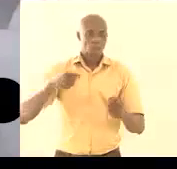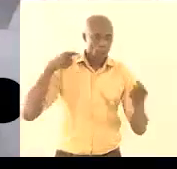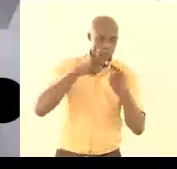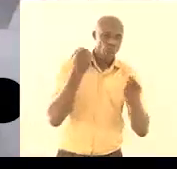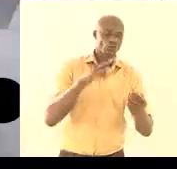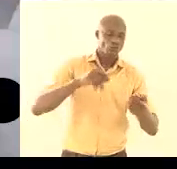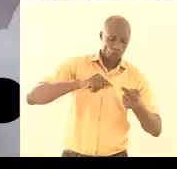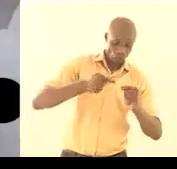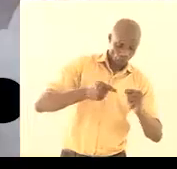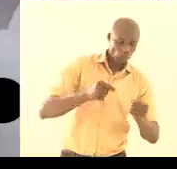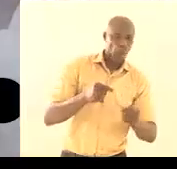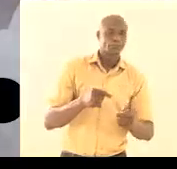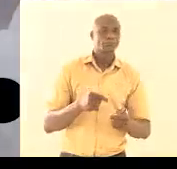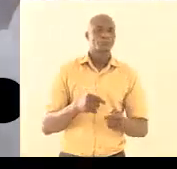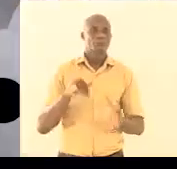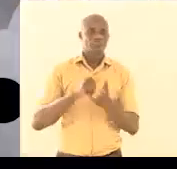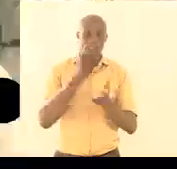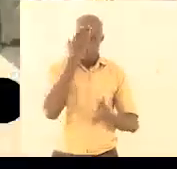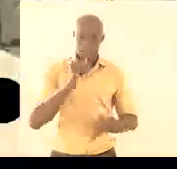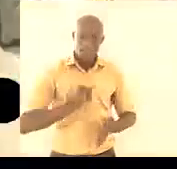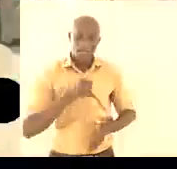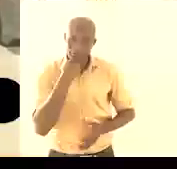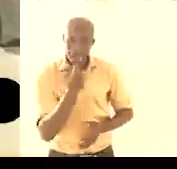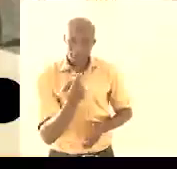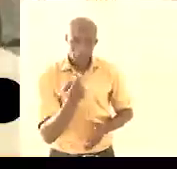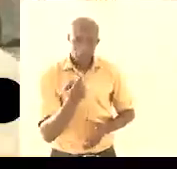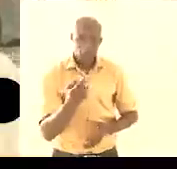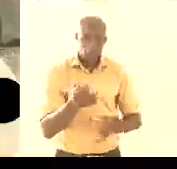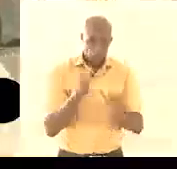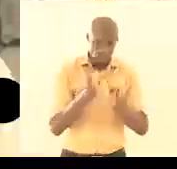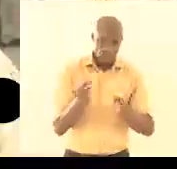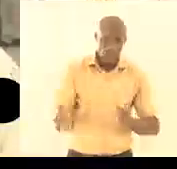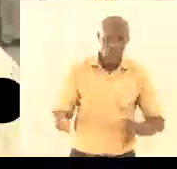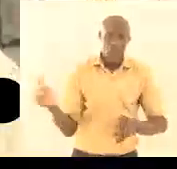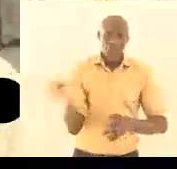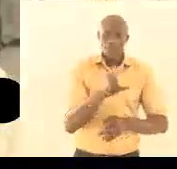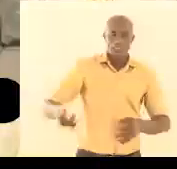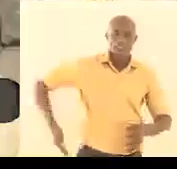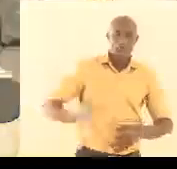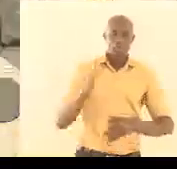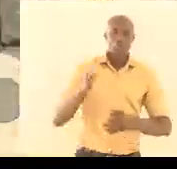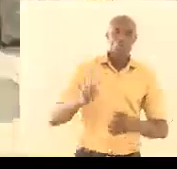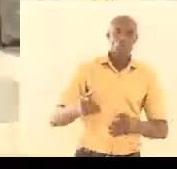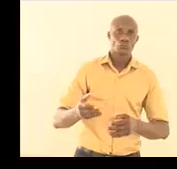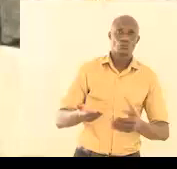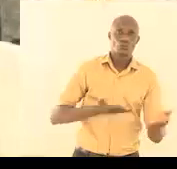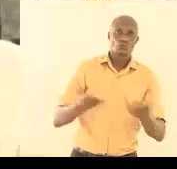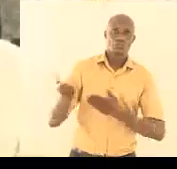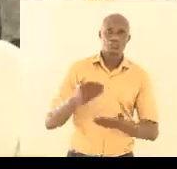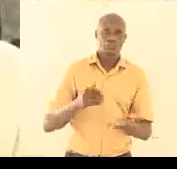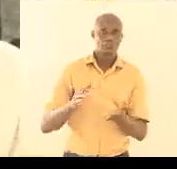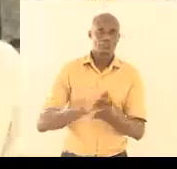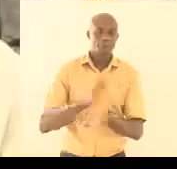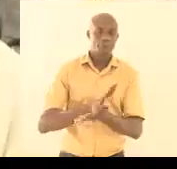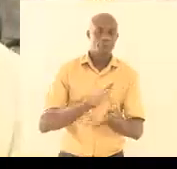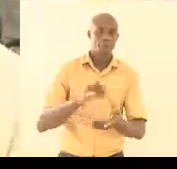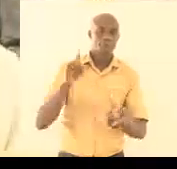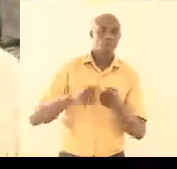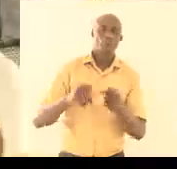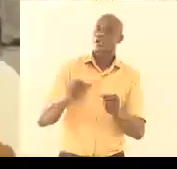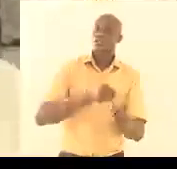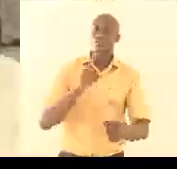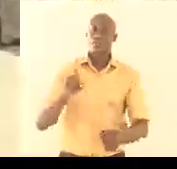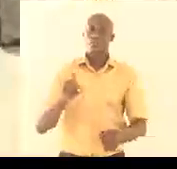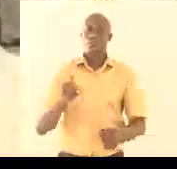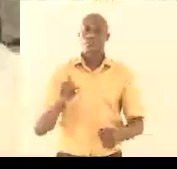woundedness. That's why I say that if they should serve papers to everyone now to do psychological assessment,